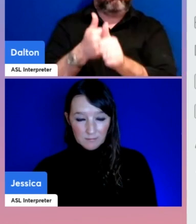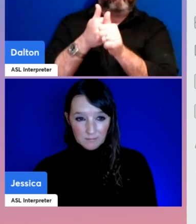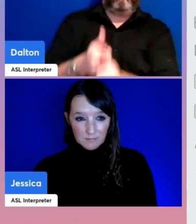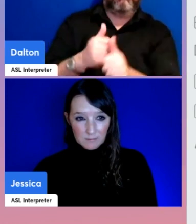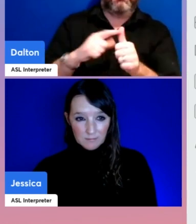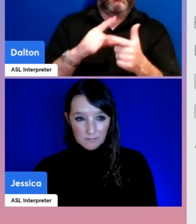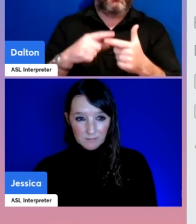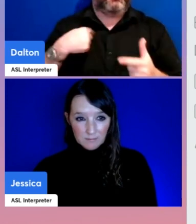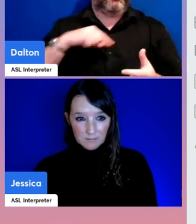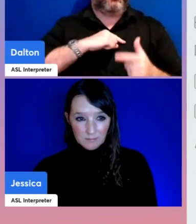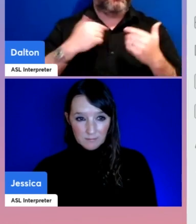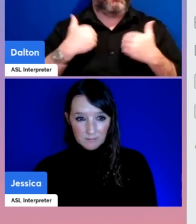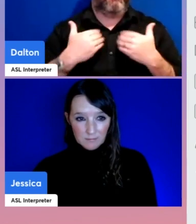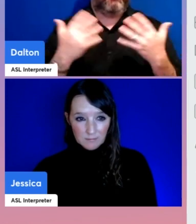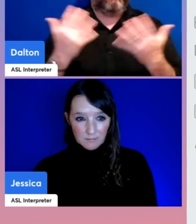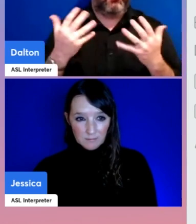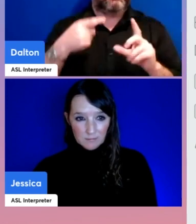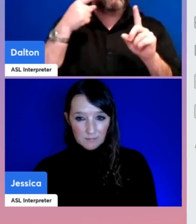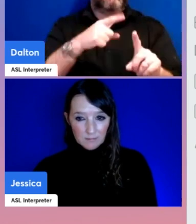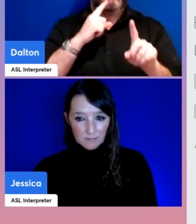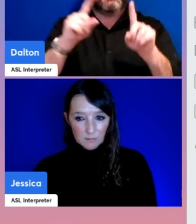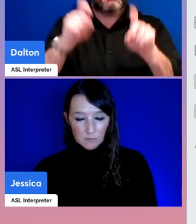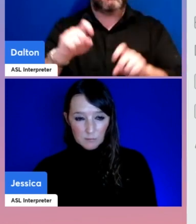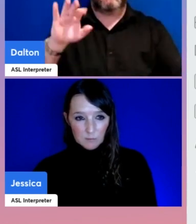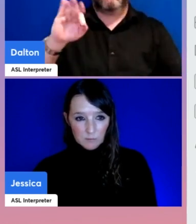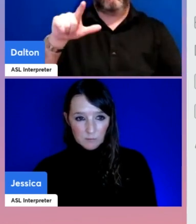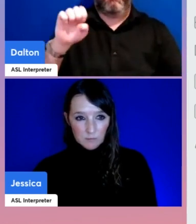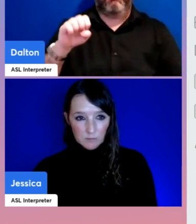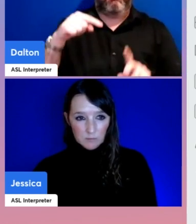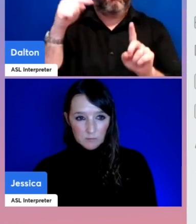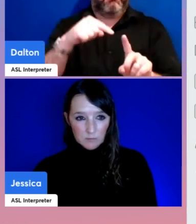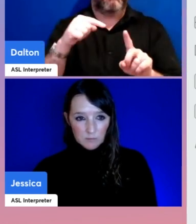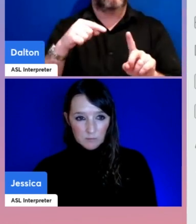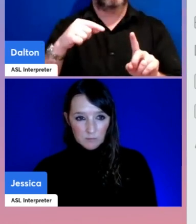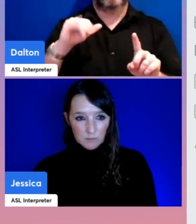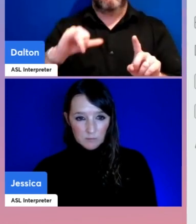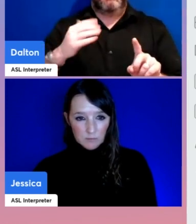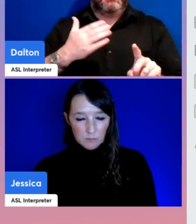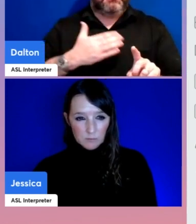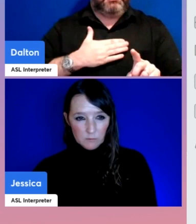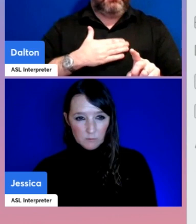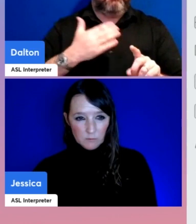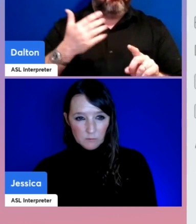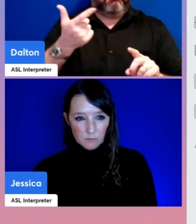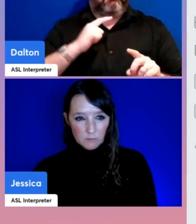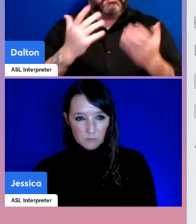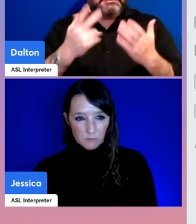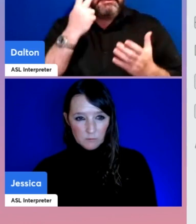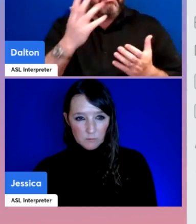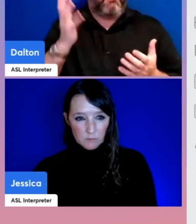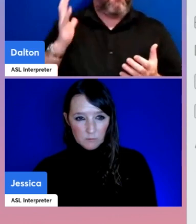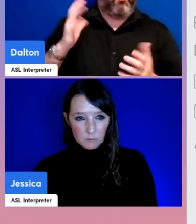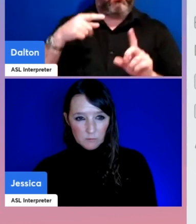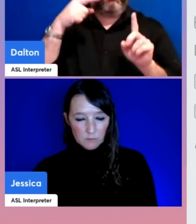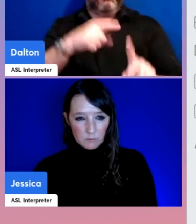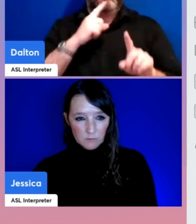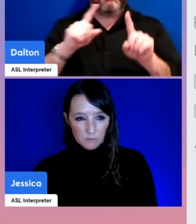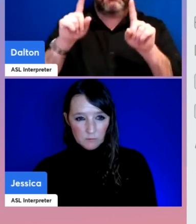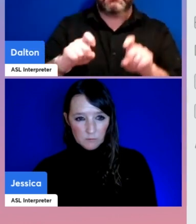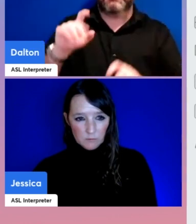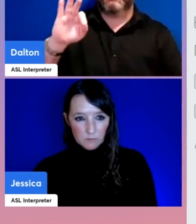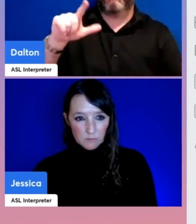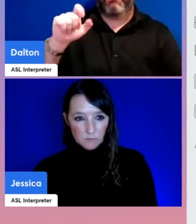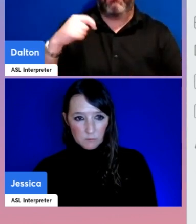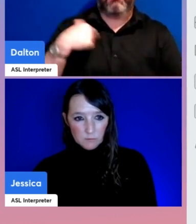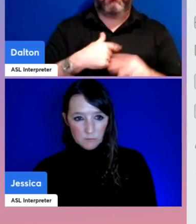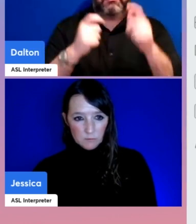is what I've done in one of my test files. So this, you've probably seen this before. This is a test file. I'm configuring